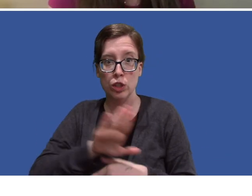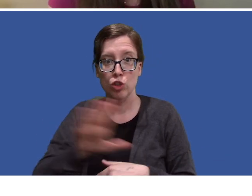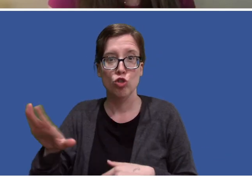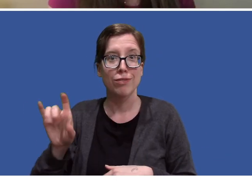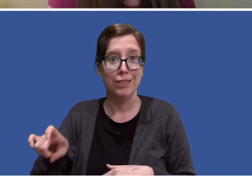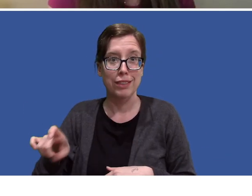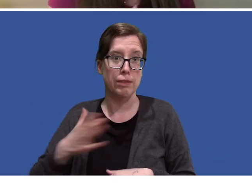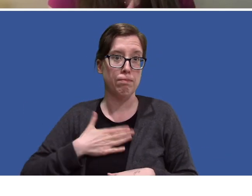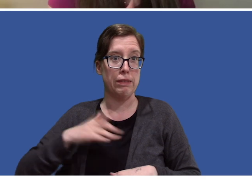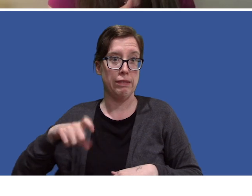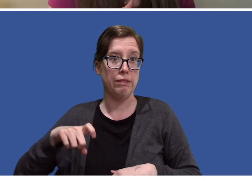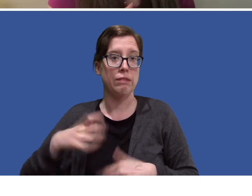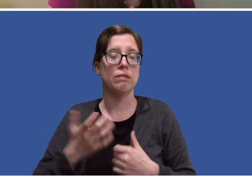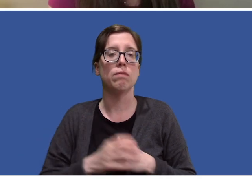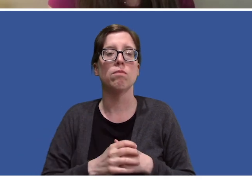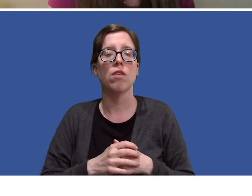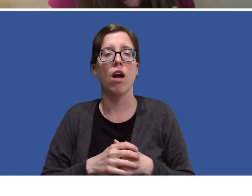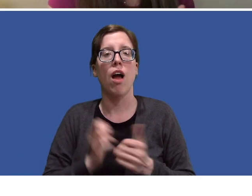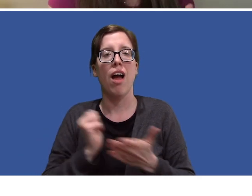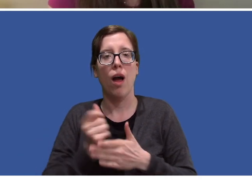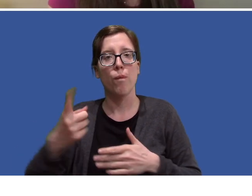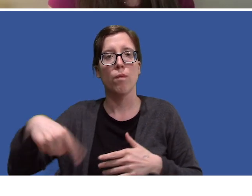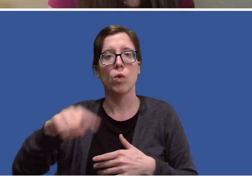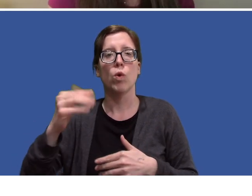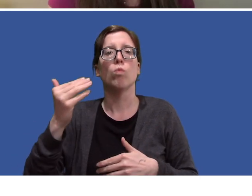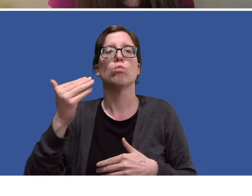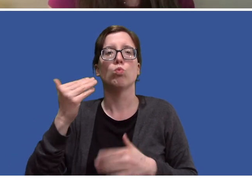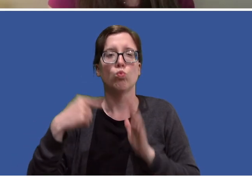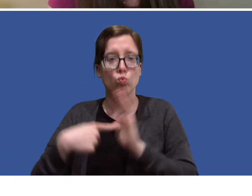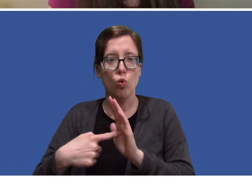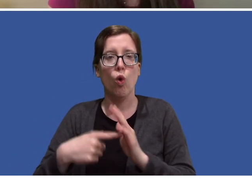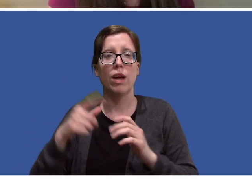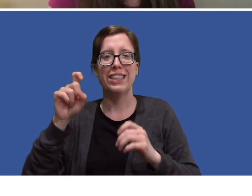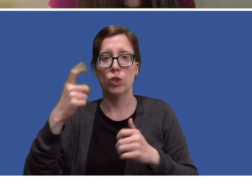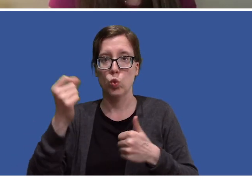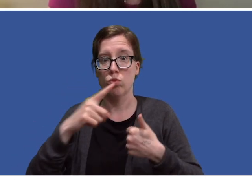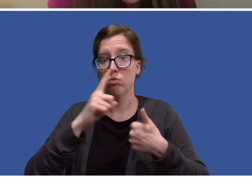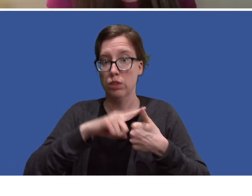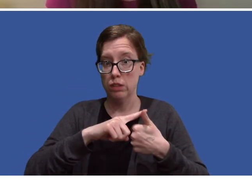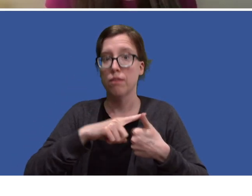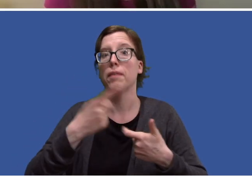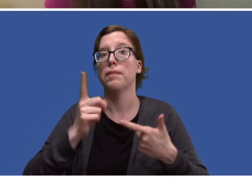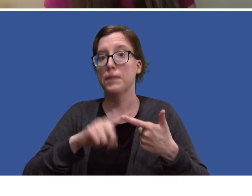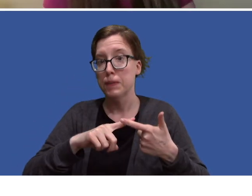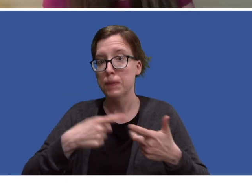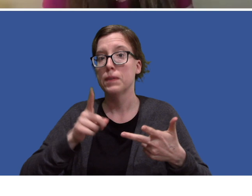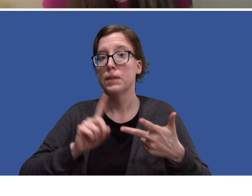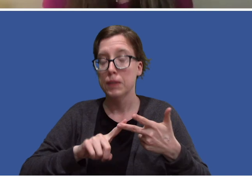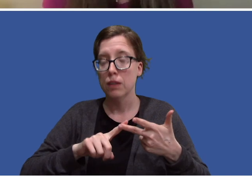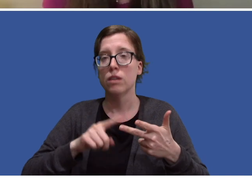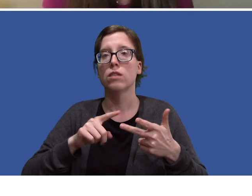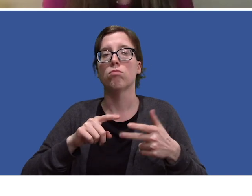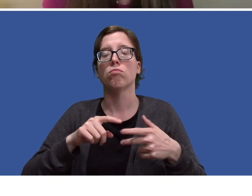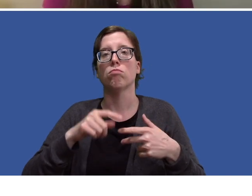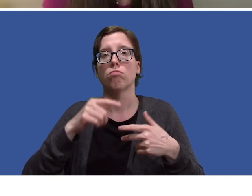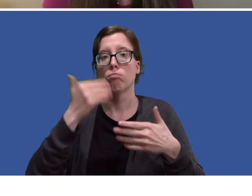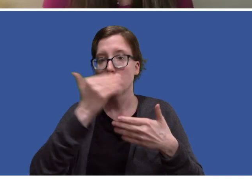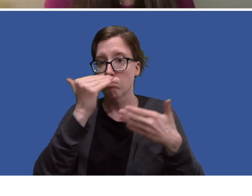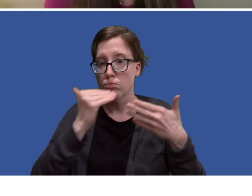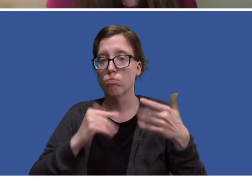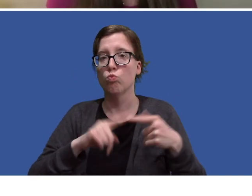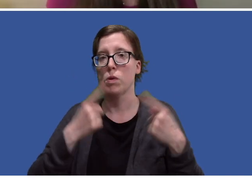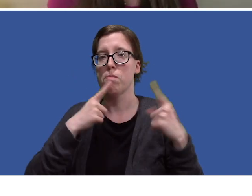need to do in order to accomplish the task. As children get older and the